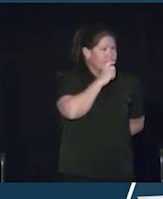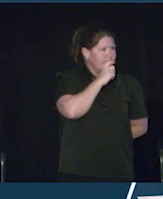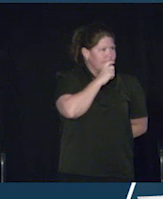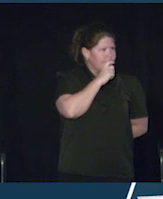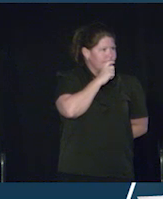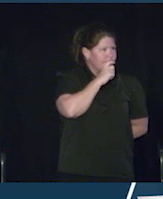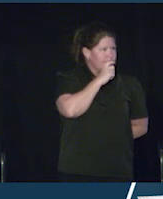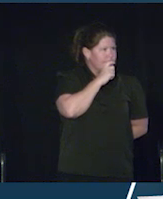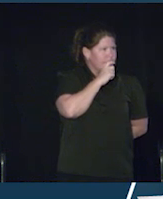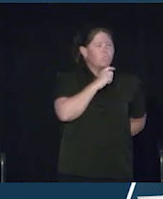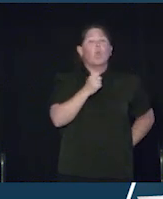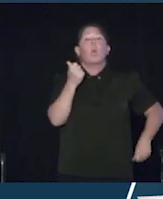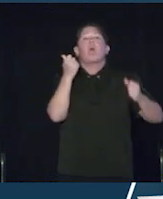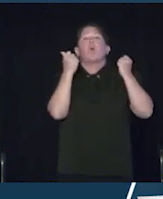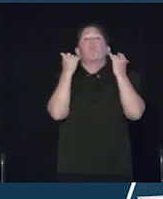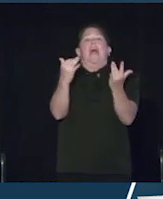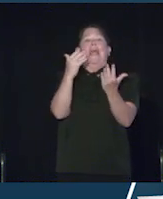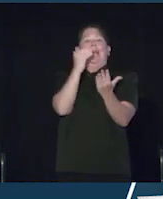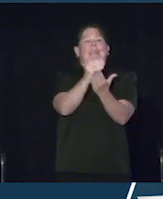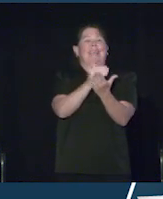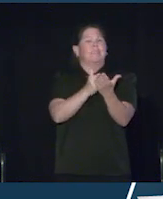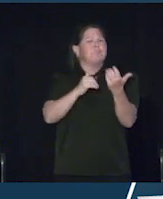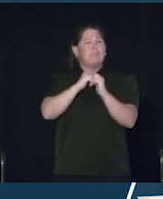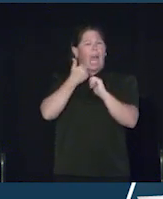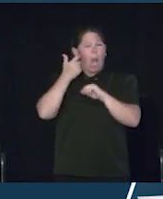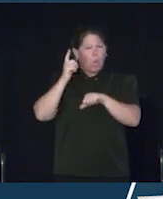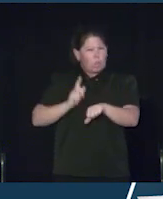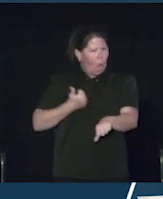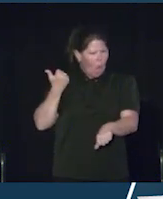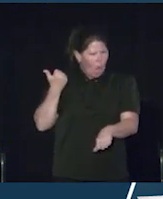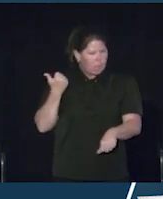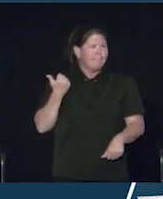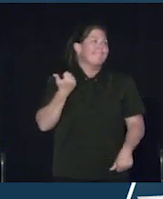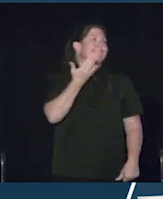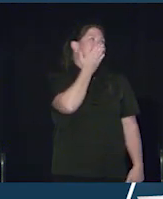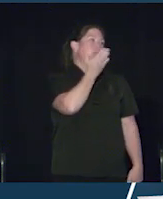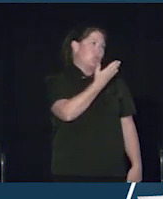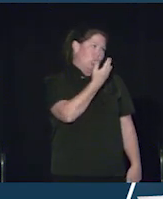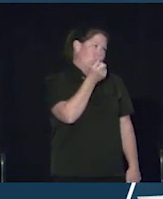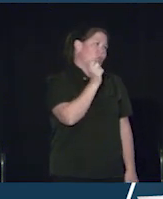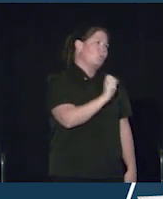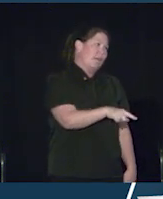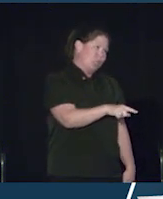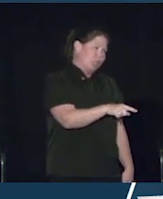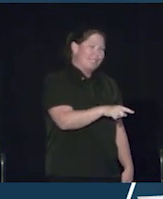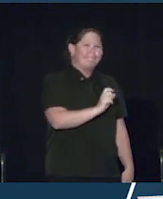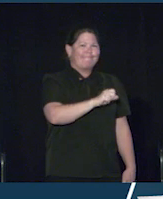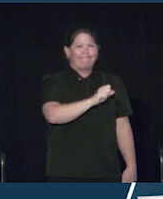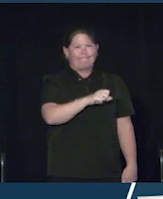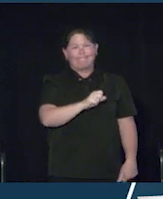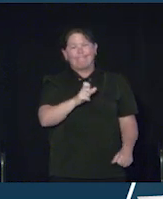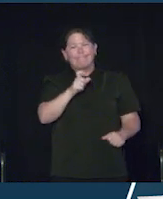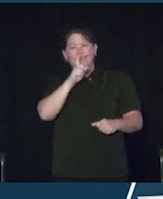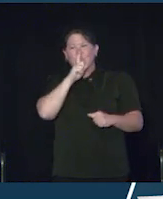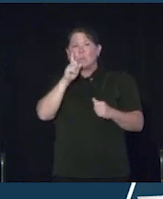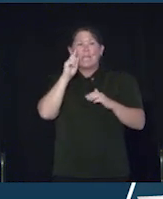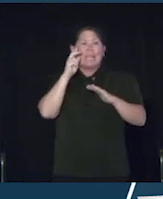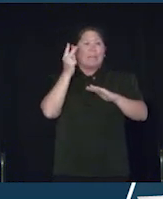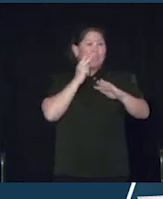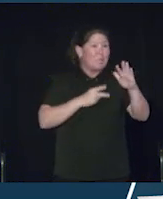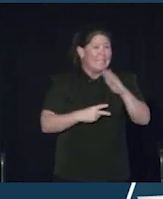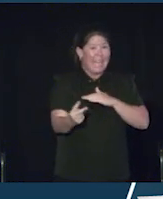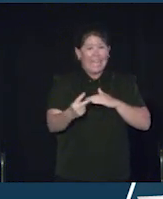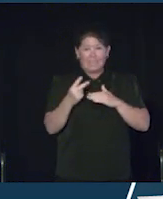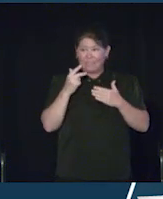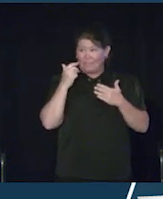How long is the wait list? And that is a very good question. So there is no way to predict how long it's going to